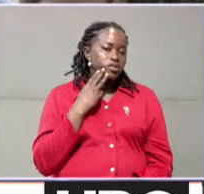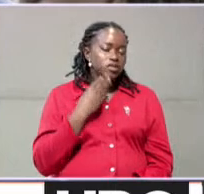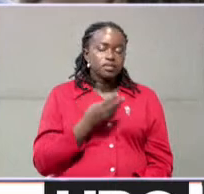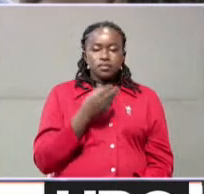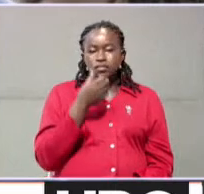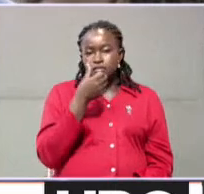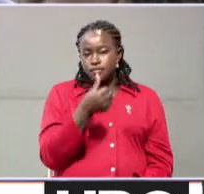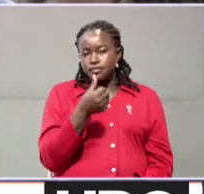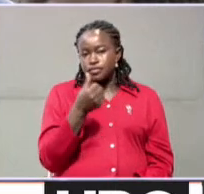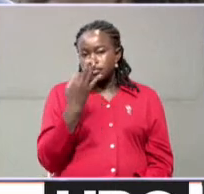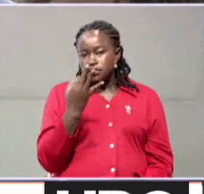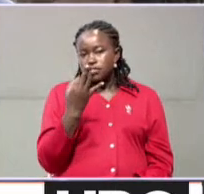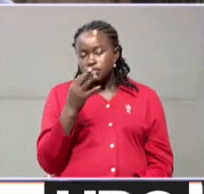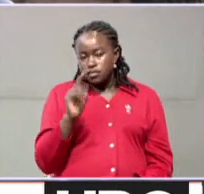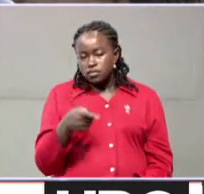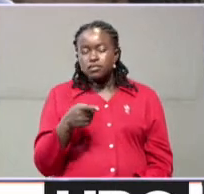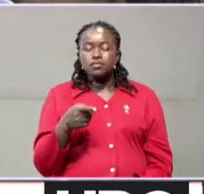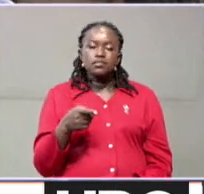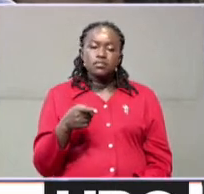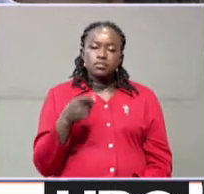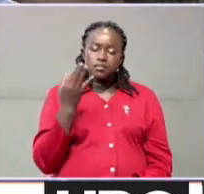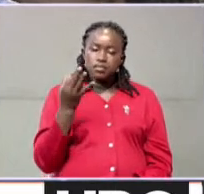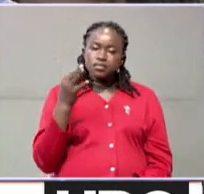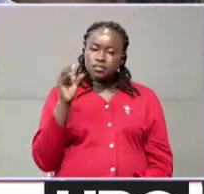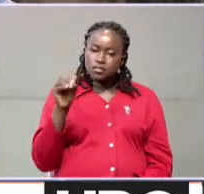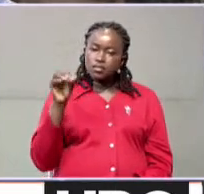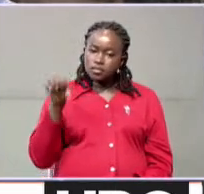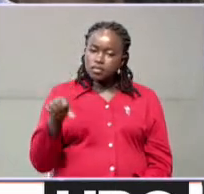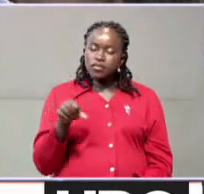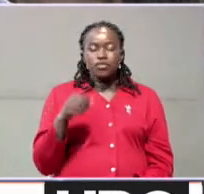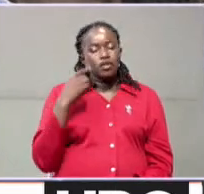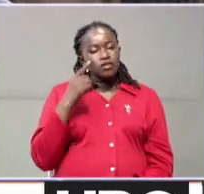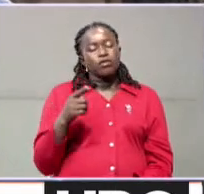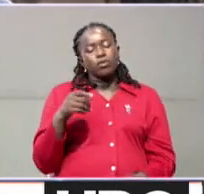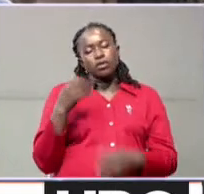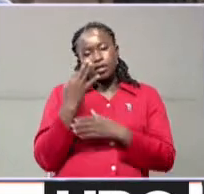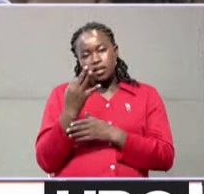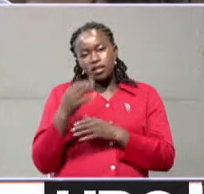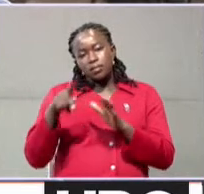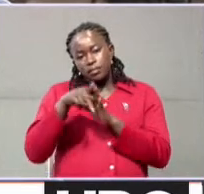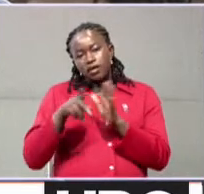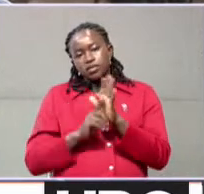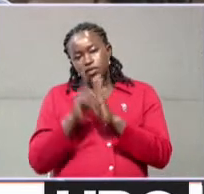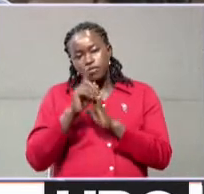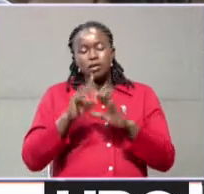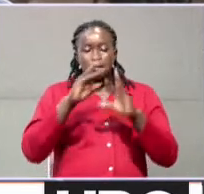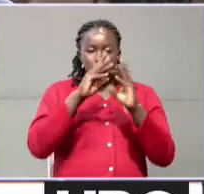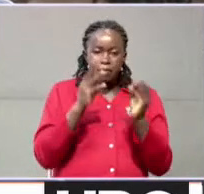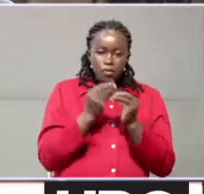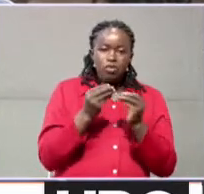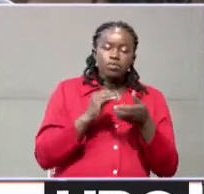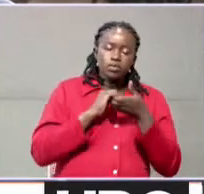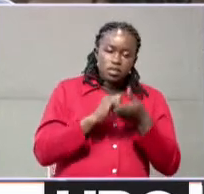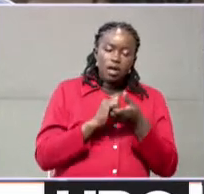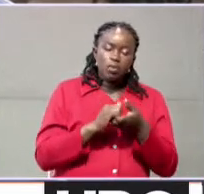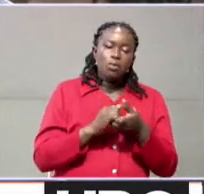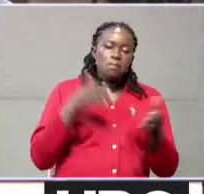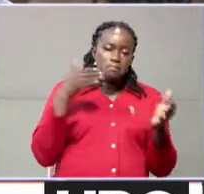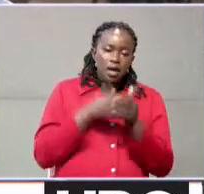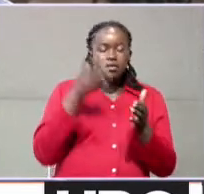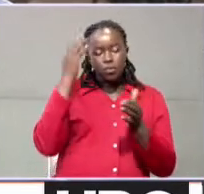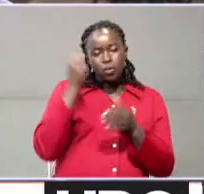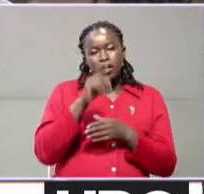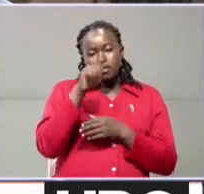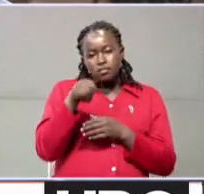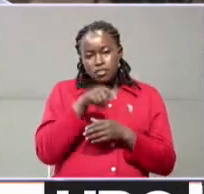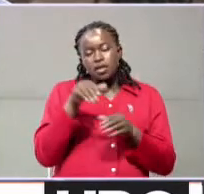63 309 belonging to three paris development model circles bounced due to errors